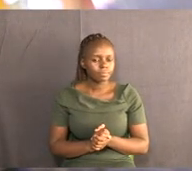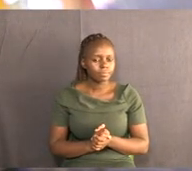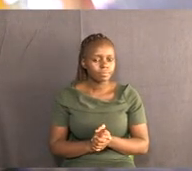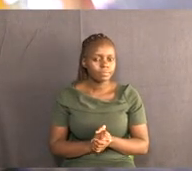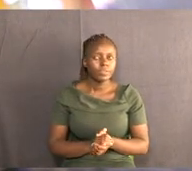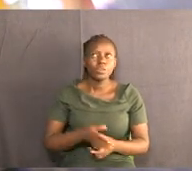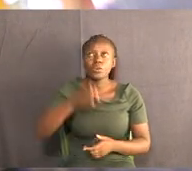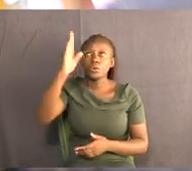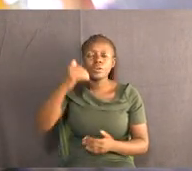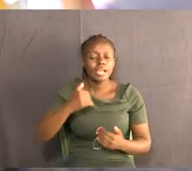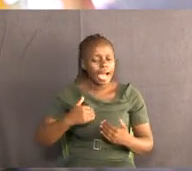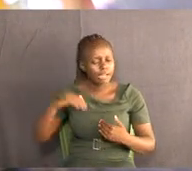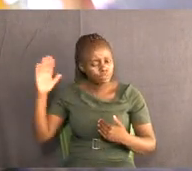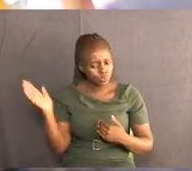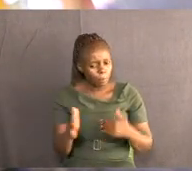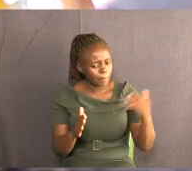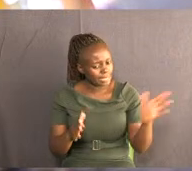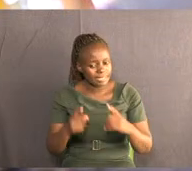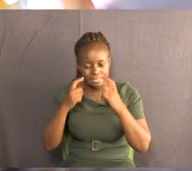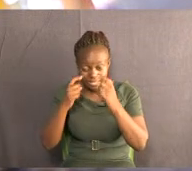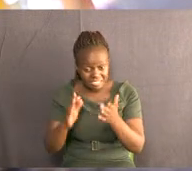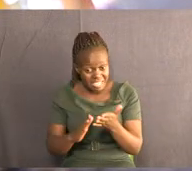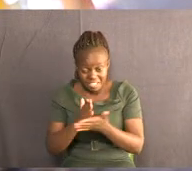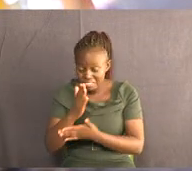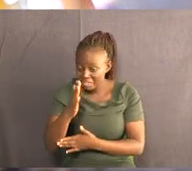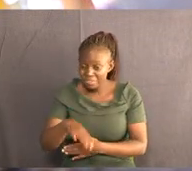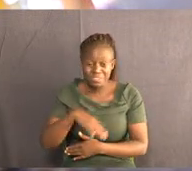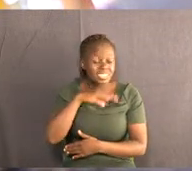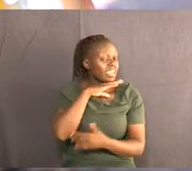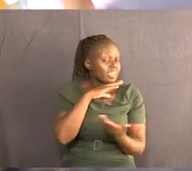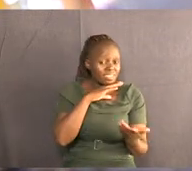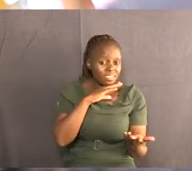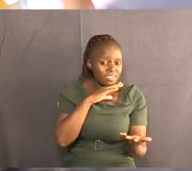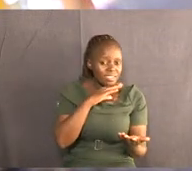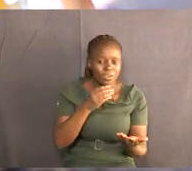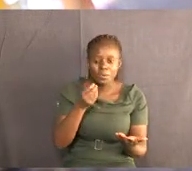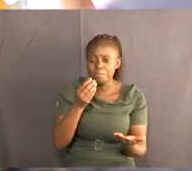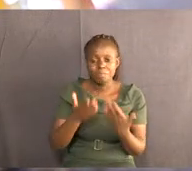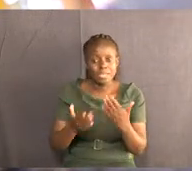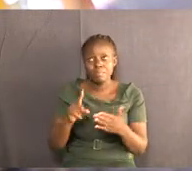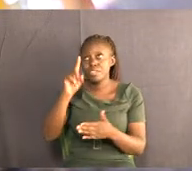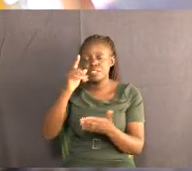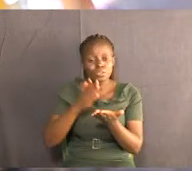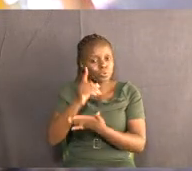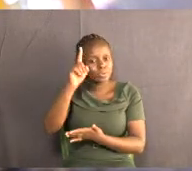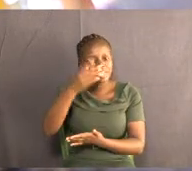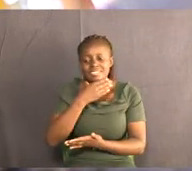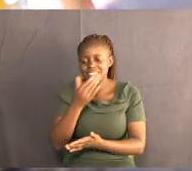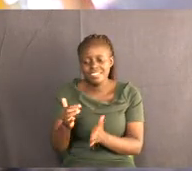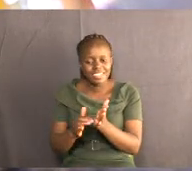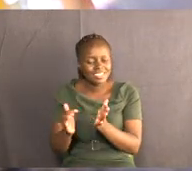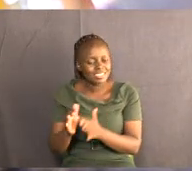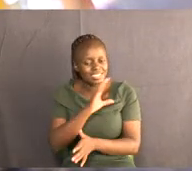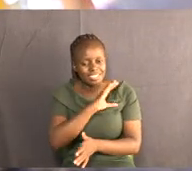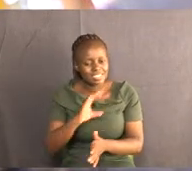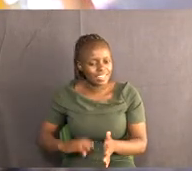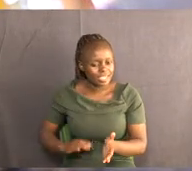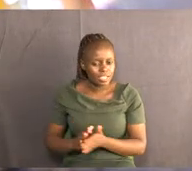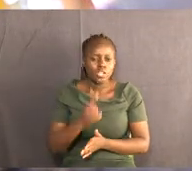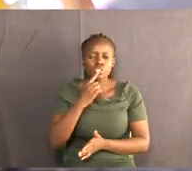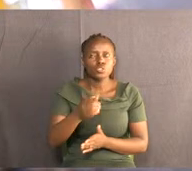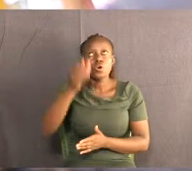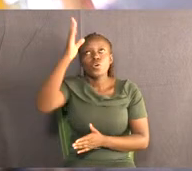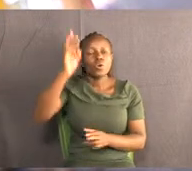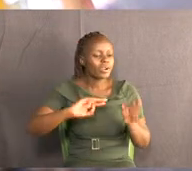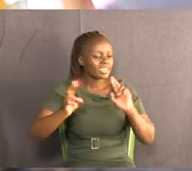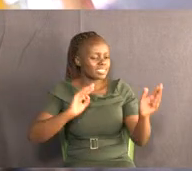to punish sin, either through death in hell, or either through his son, Jesus Christ. So he's ready to condemn us,